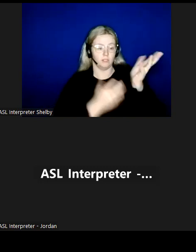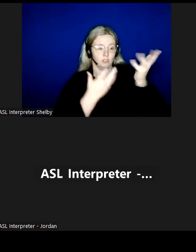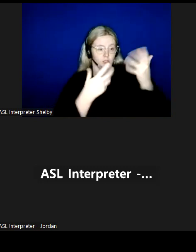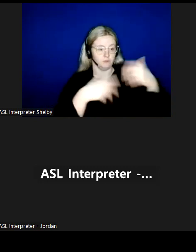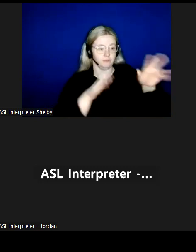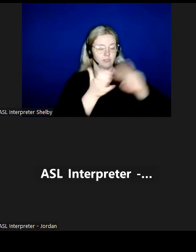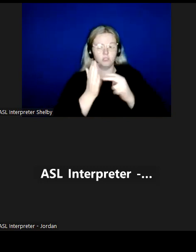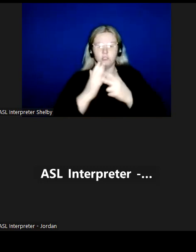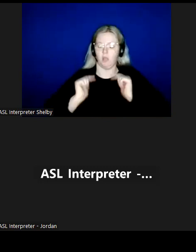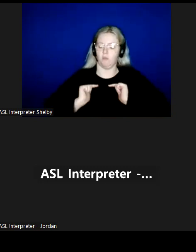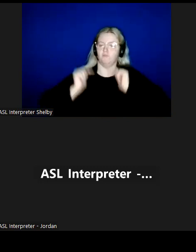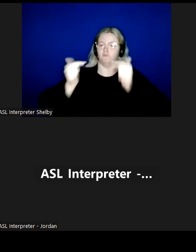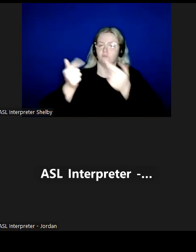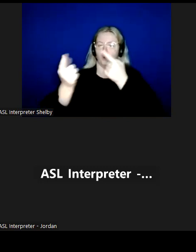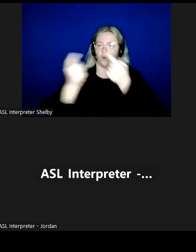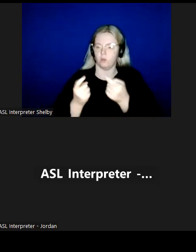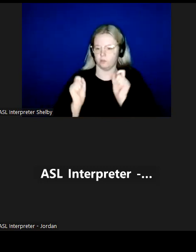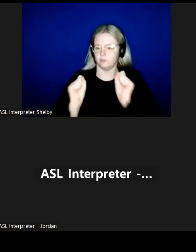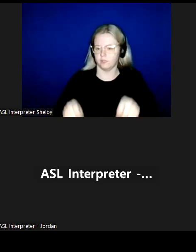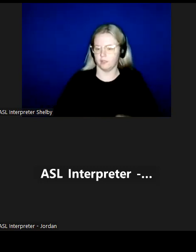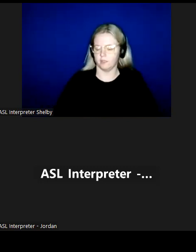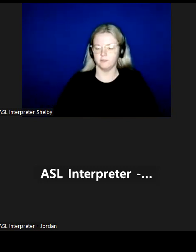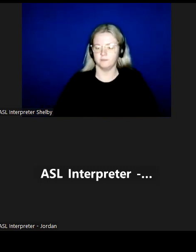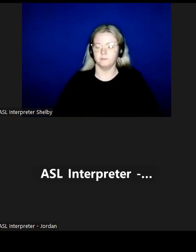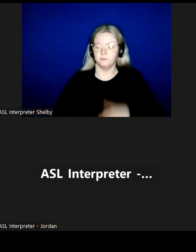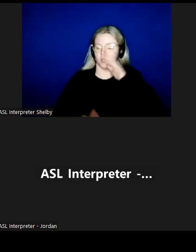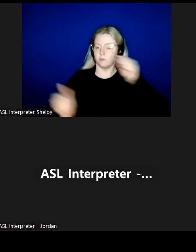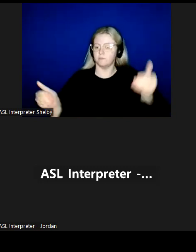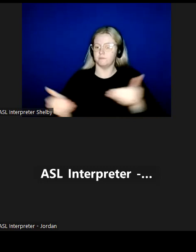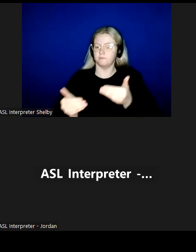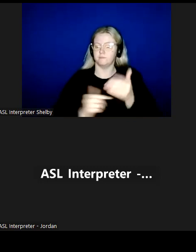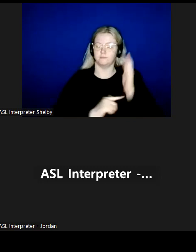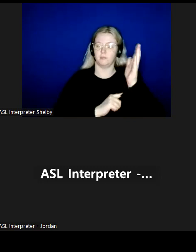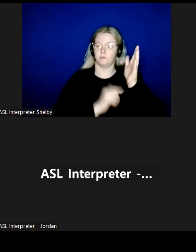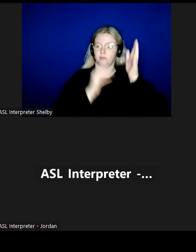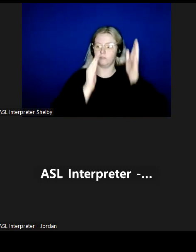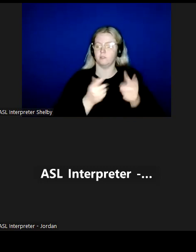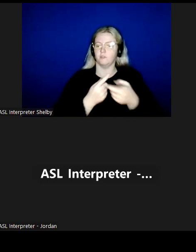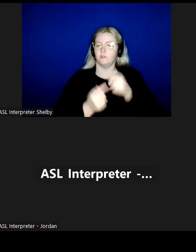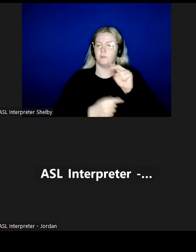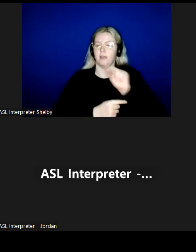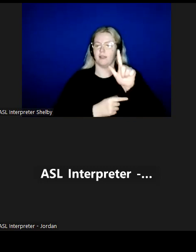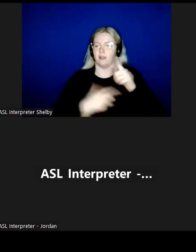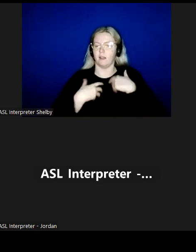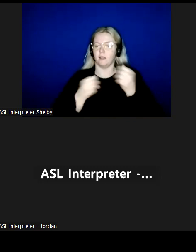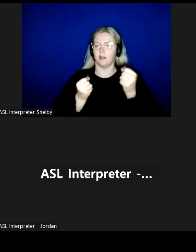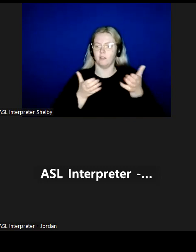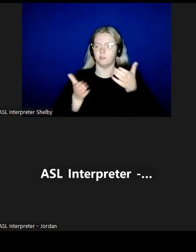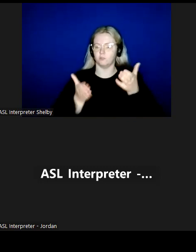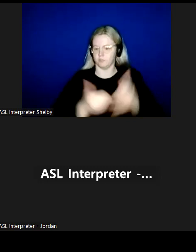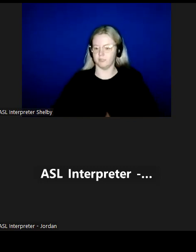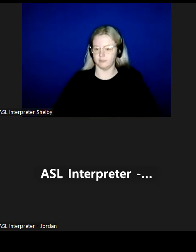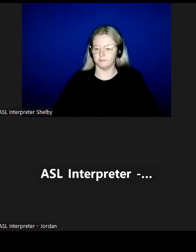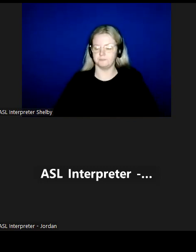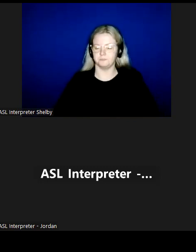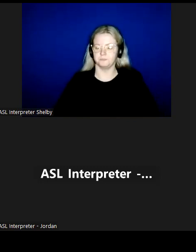comments. I'd like to introduce our special guest speakers now from NL Health Services.